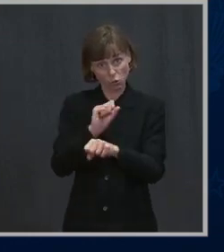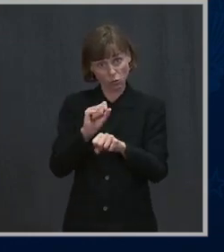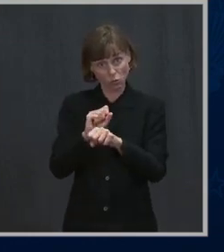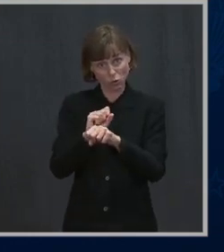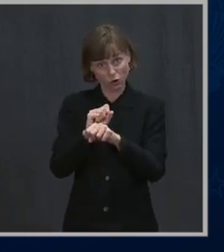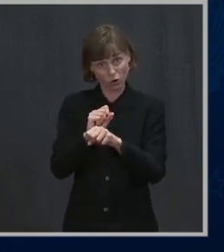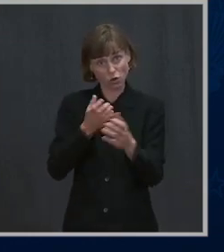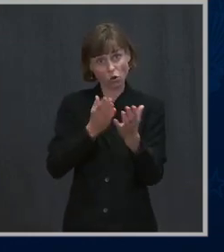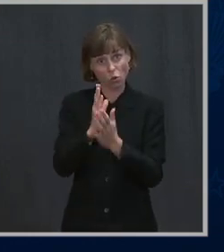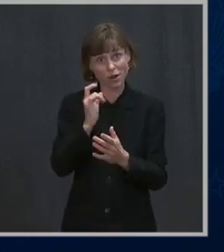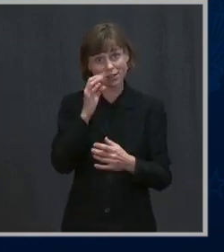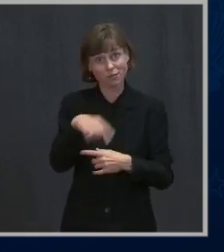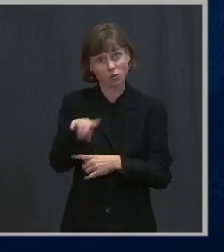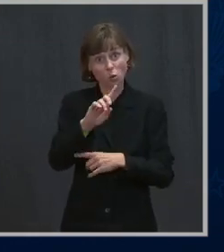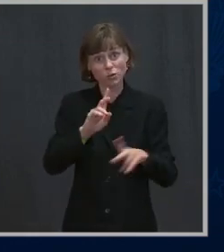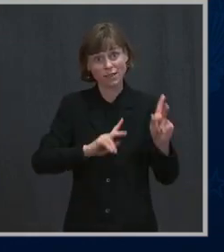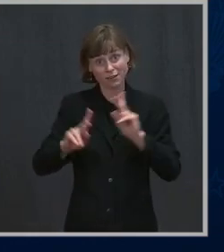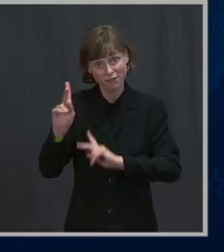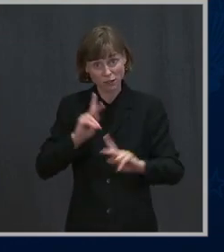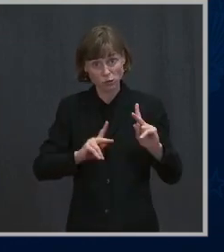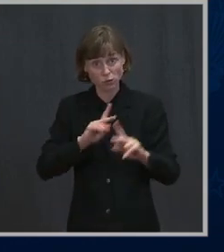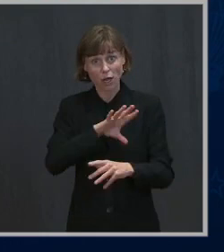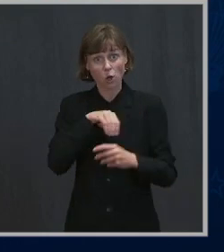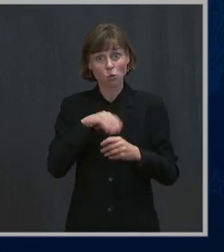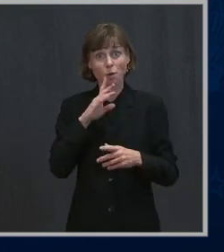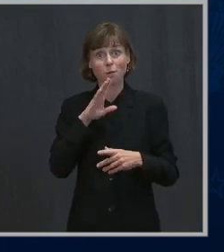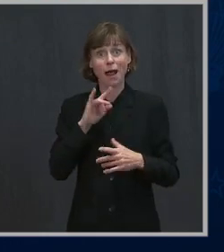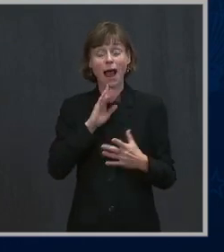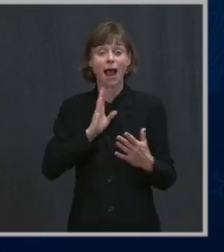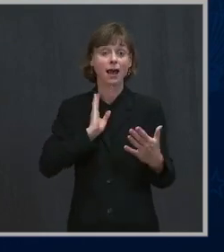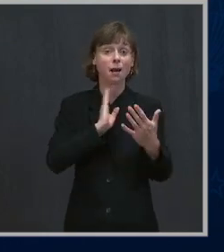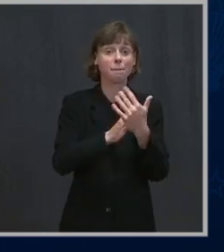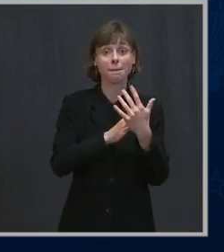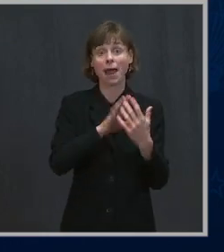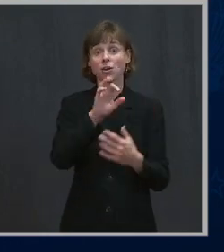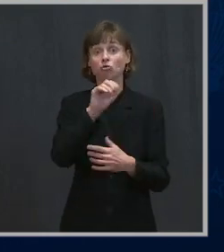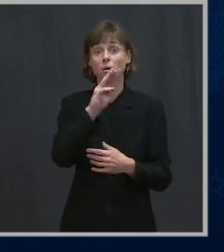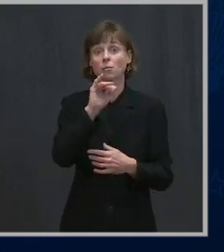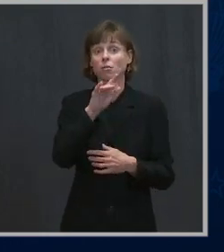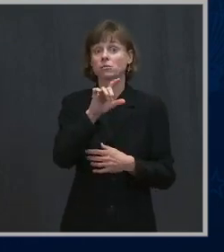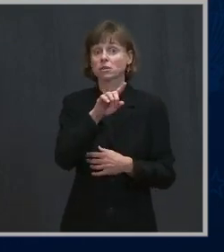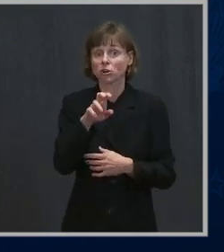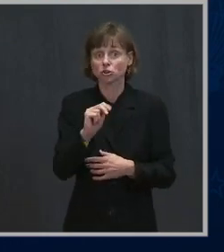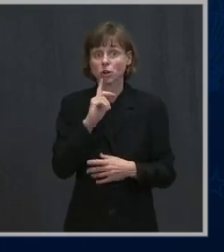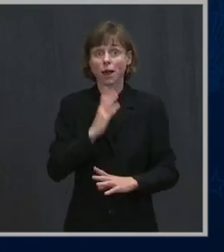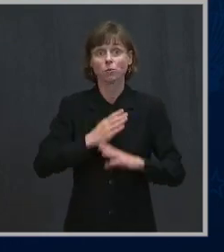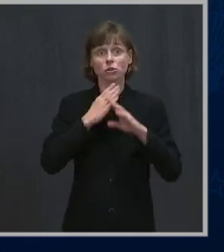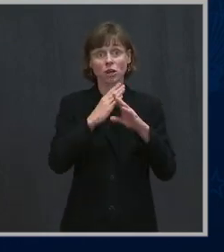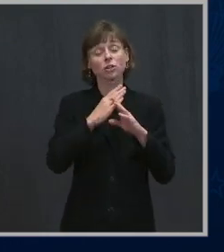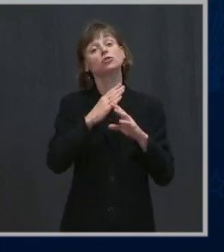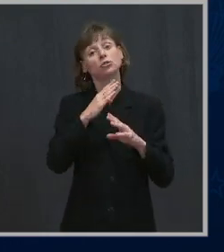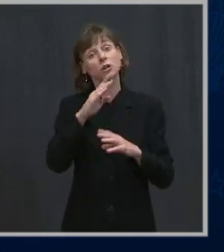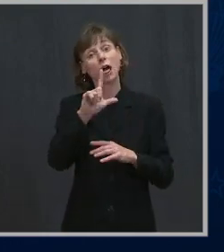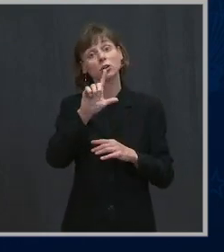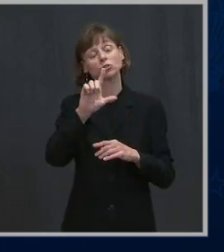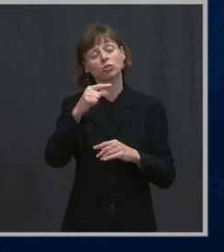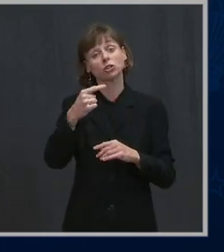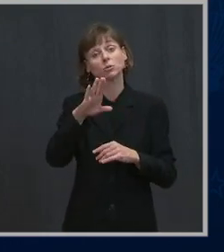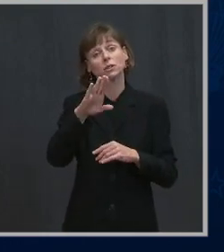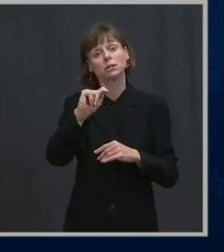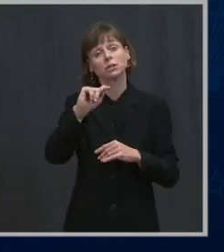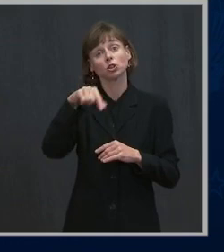individuals included by combating criminalization and protecting the lgbtq refugees and asylum seekers